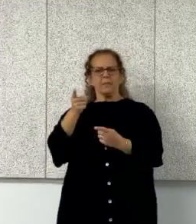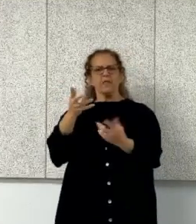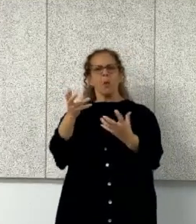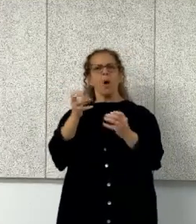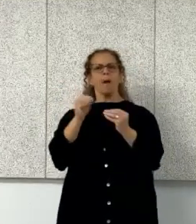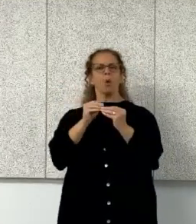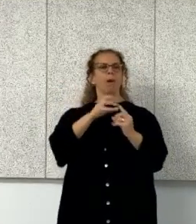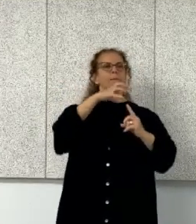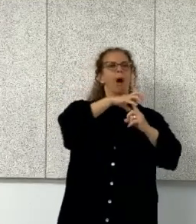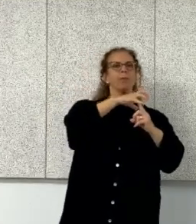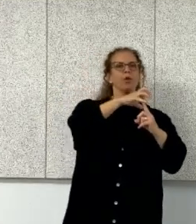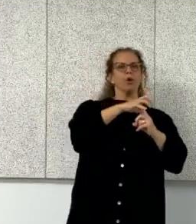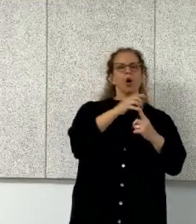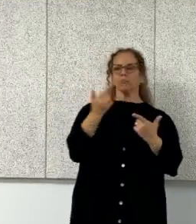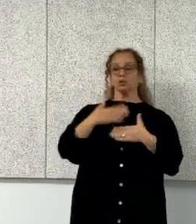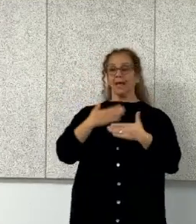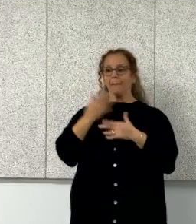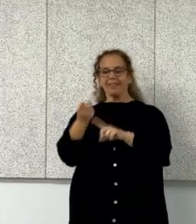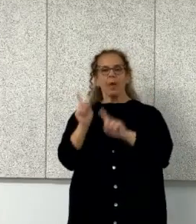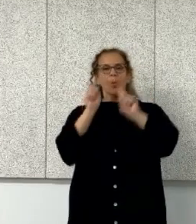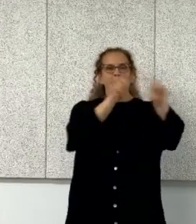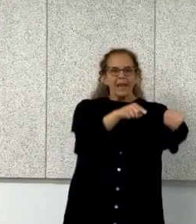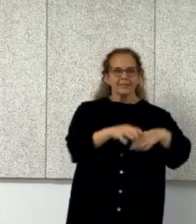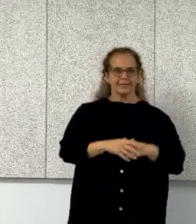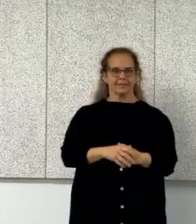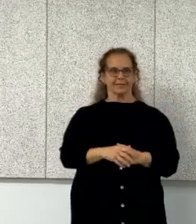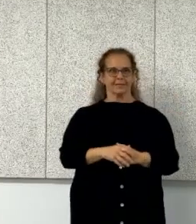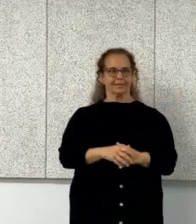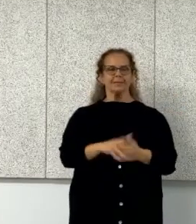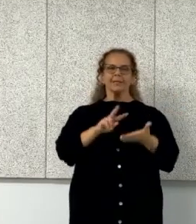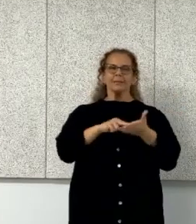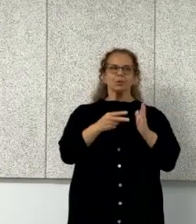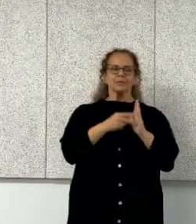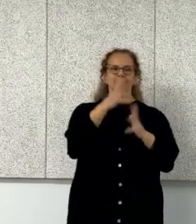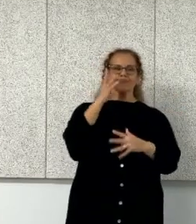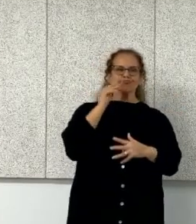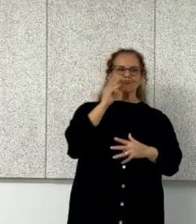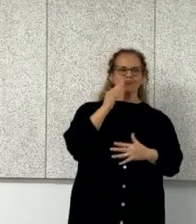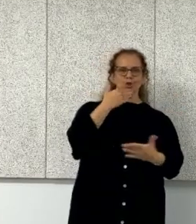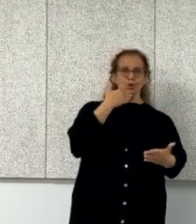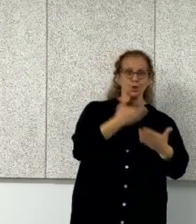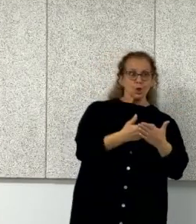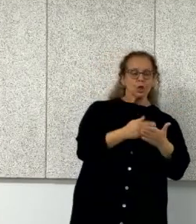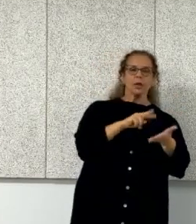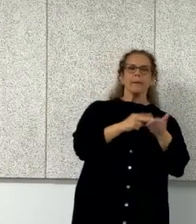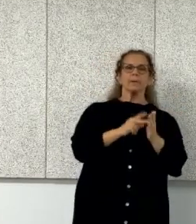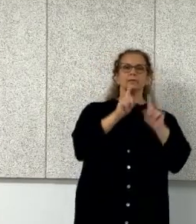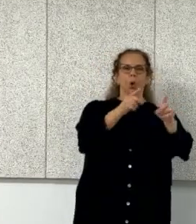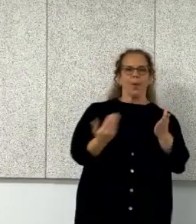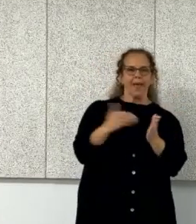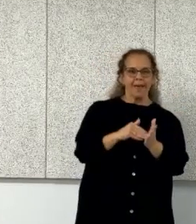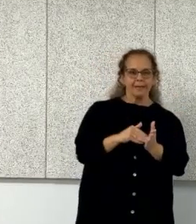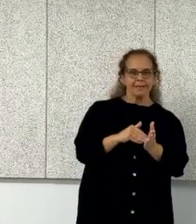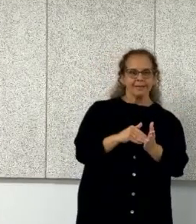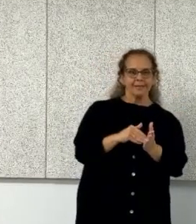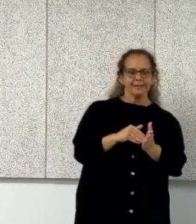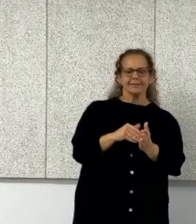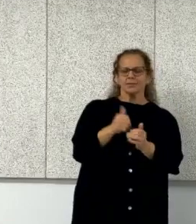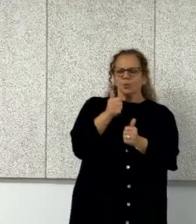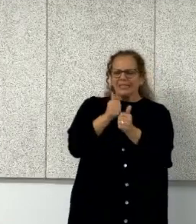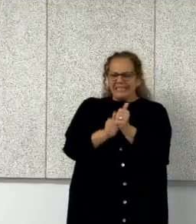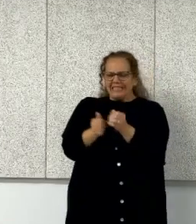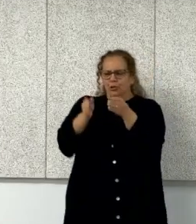I'm just glad they went to that thing, because that means they might go to one other thing. Mm-hmm. And so I think anybody's success is all of our success, because it gives